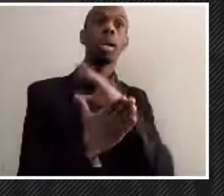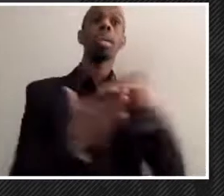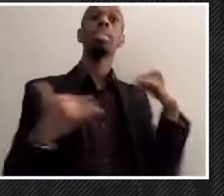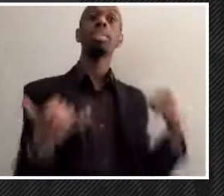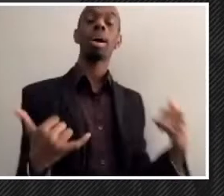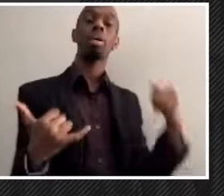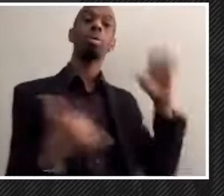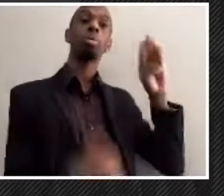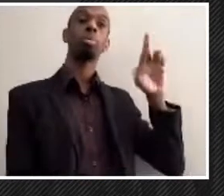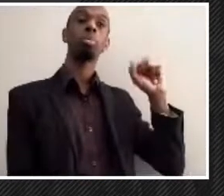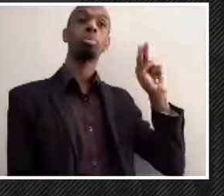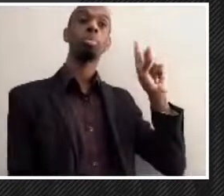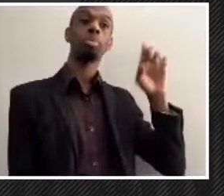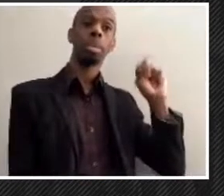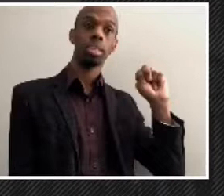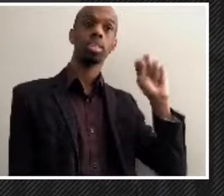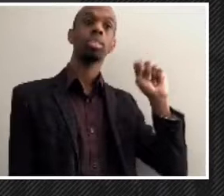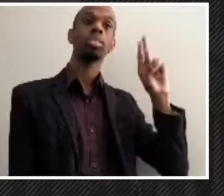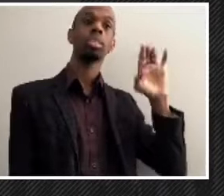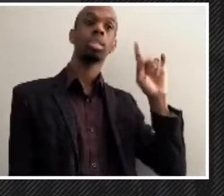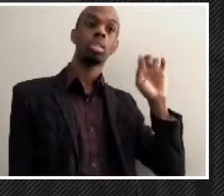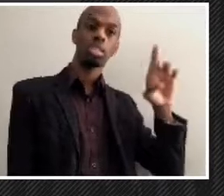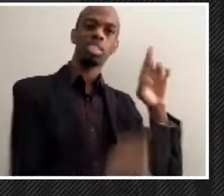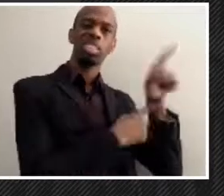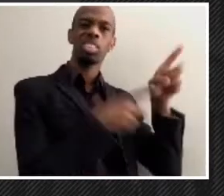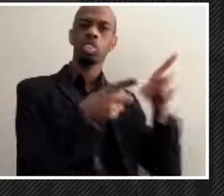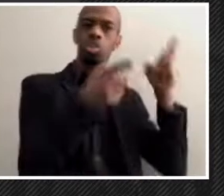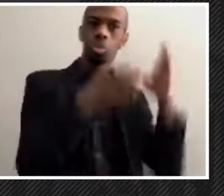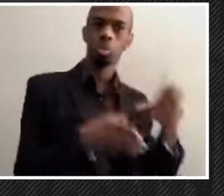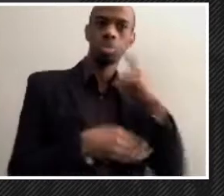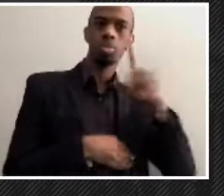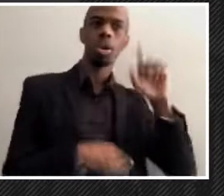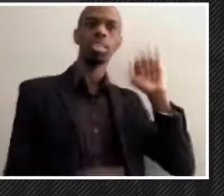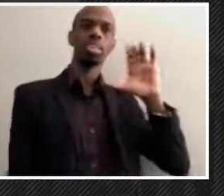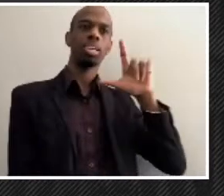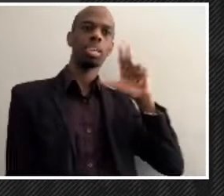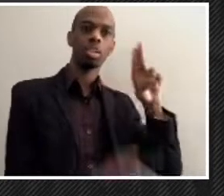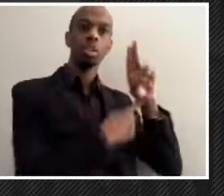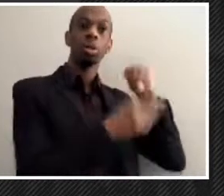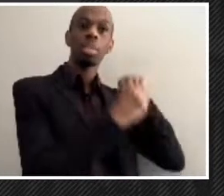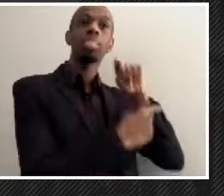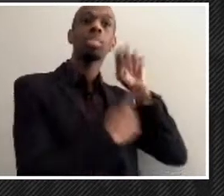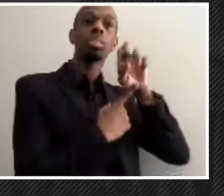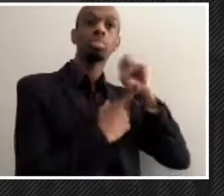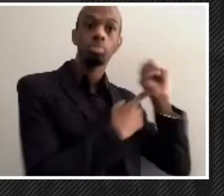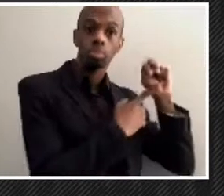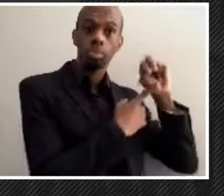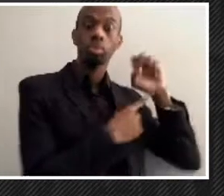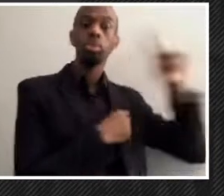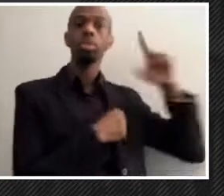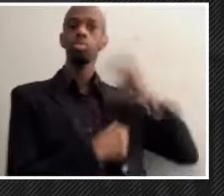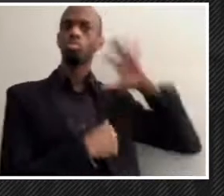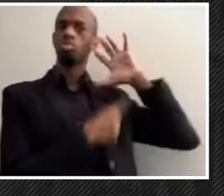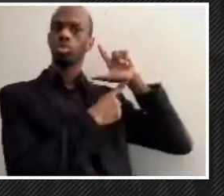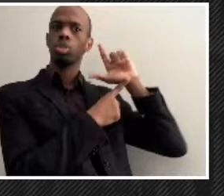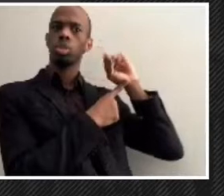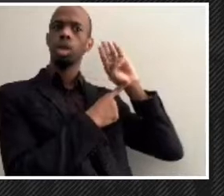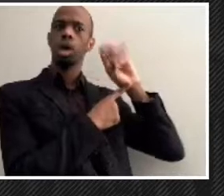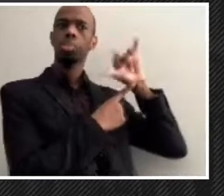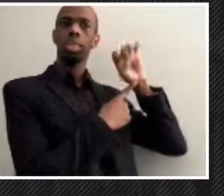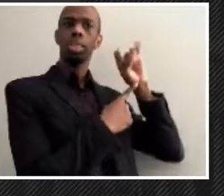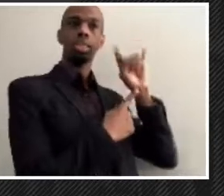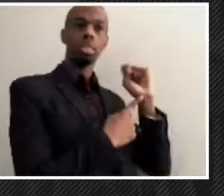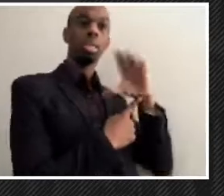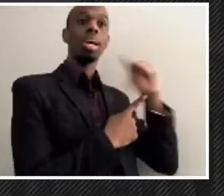the ACLU of Tennessee. He's a former state strategist at the ACLU National, former lobbyist and electoral organizer, served